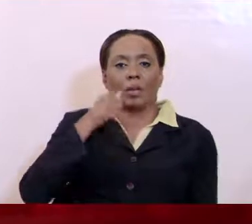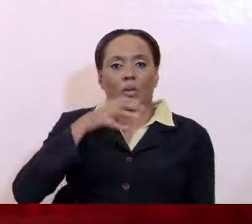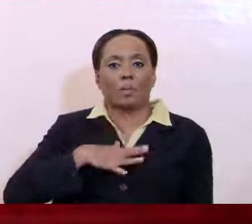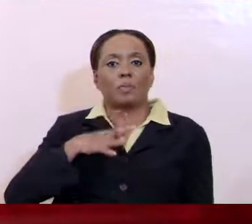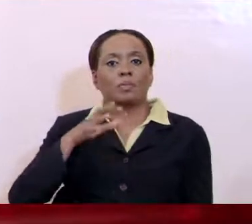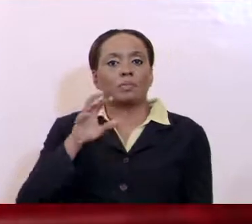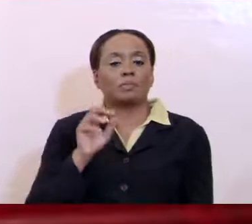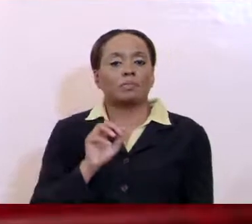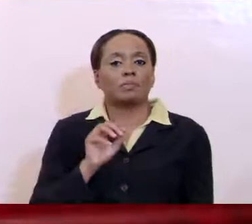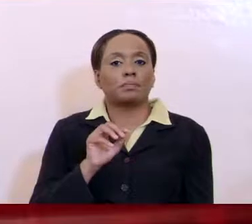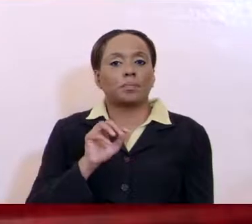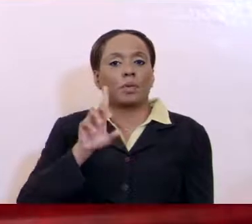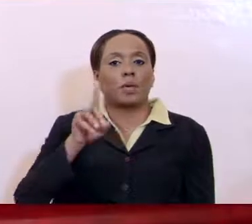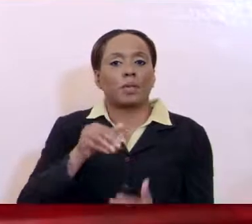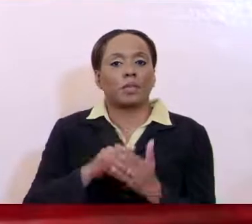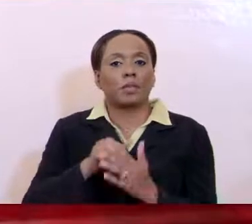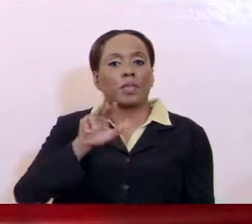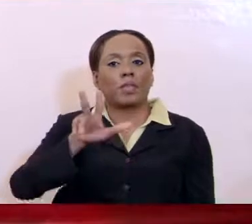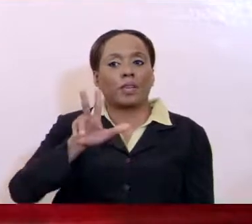accounted for